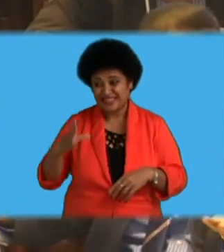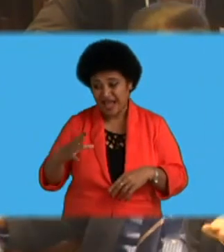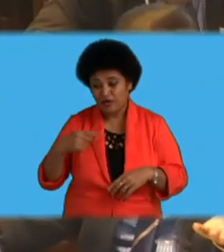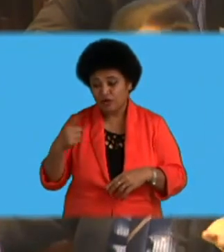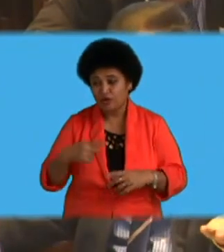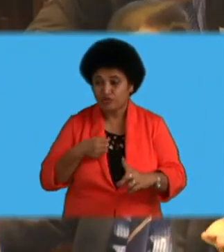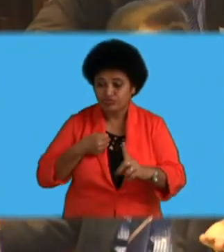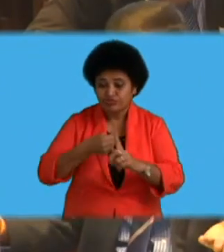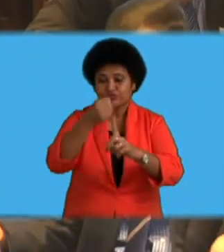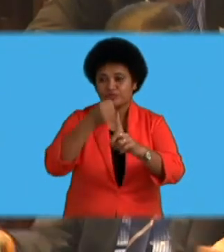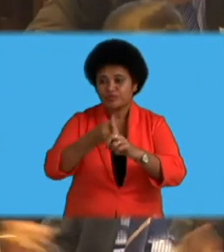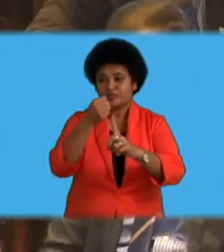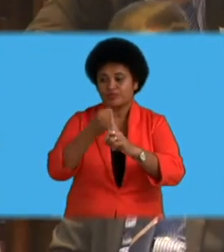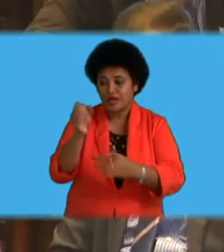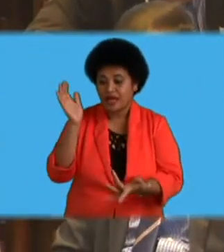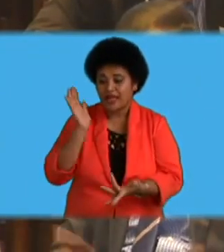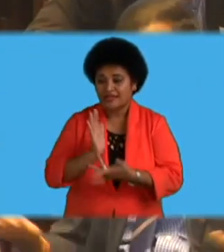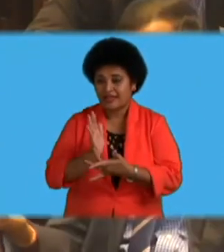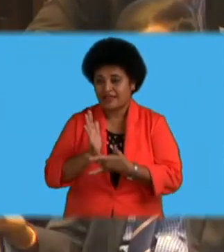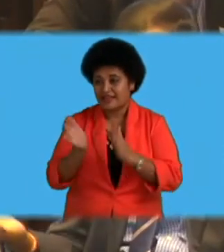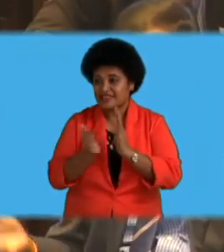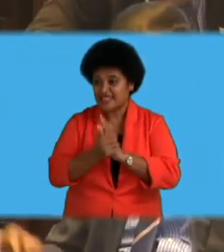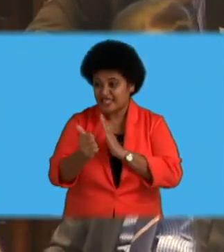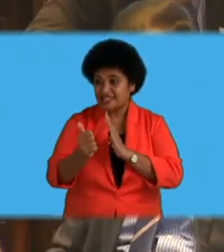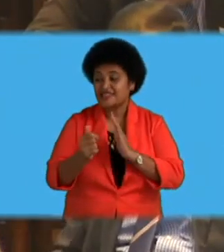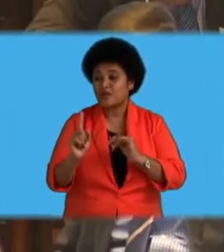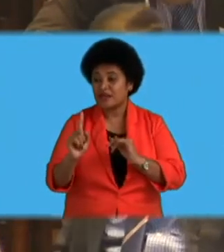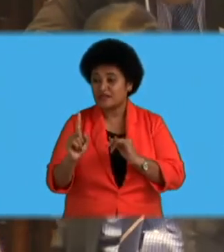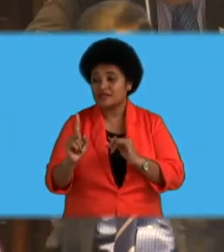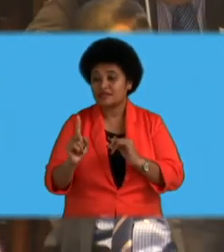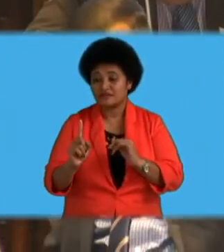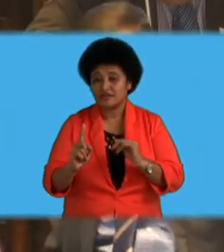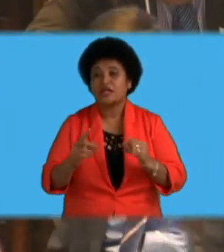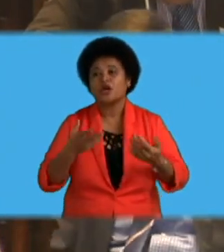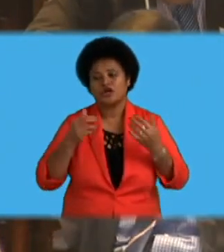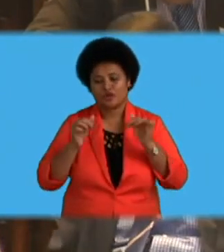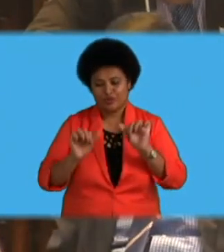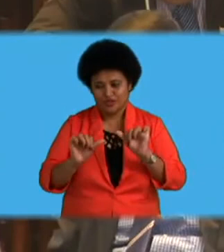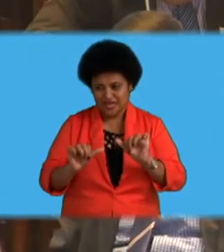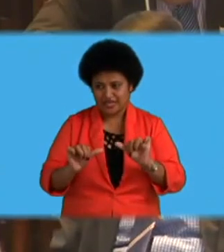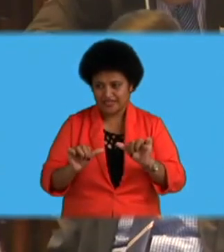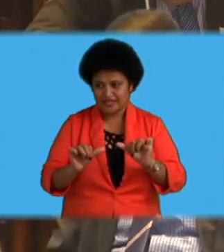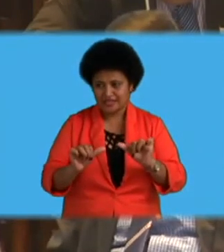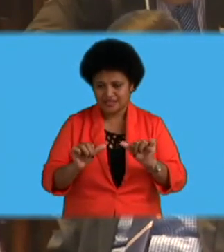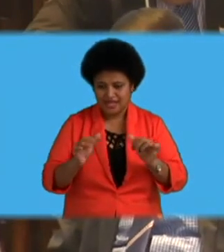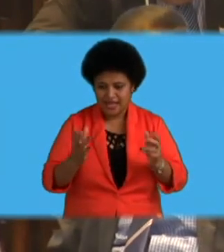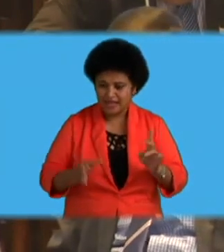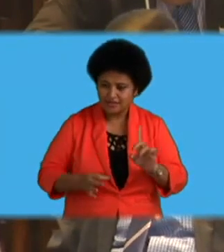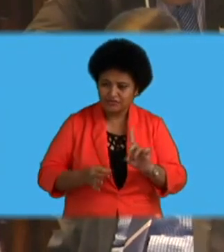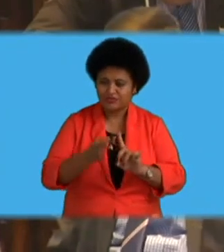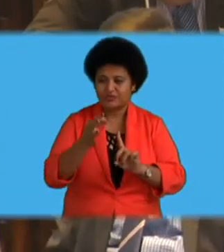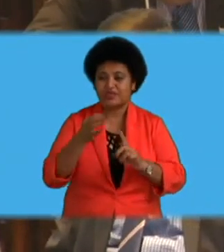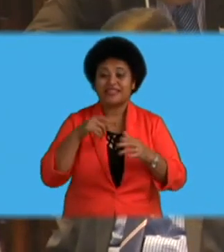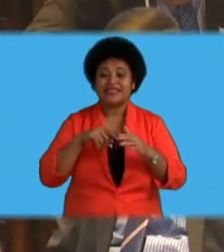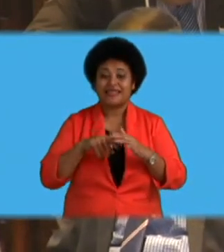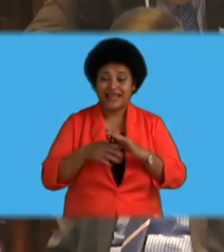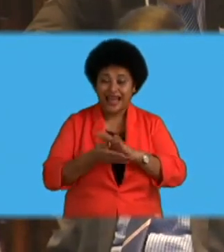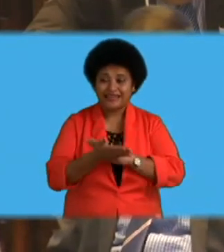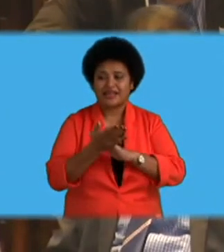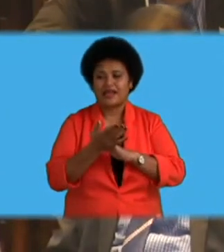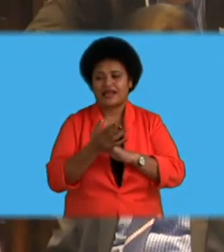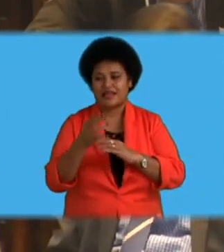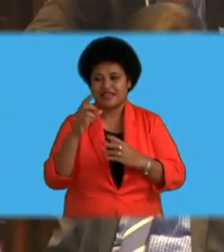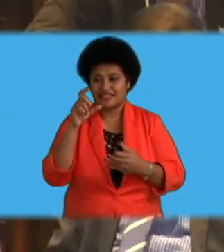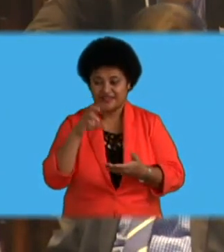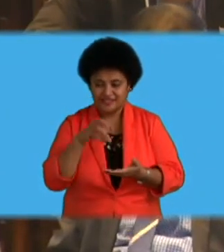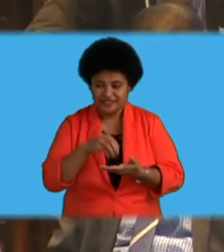that the technical skills in his ministry are aptly protected and nurtured under the civil service reforms. While